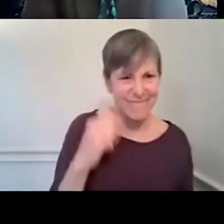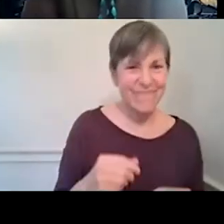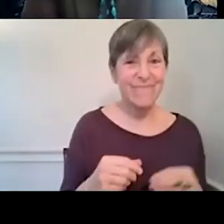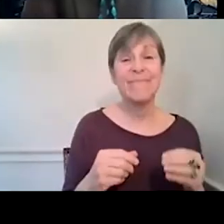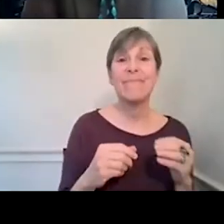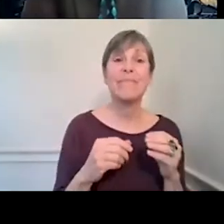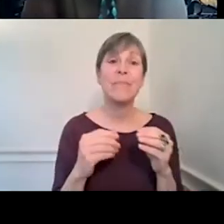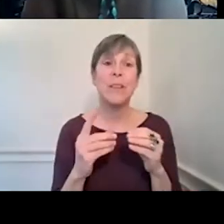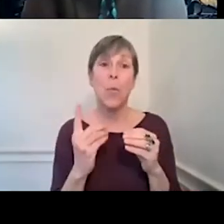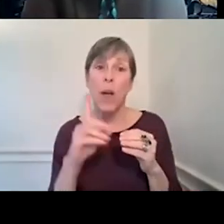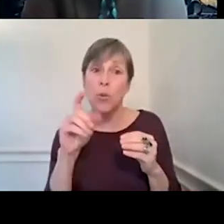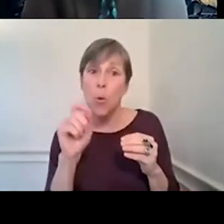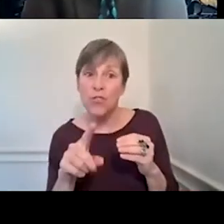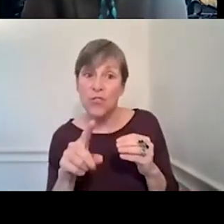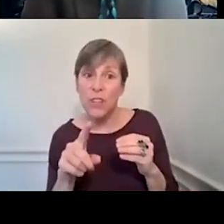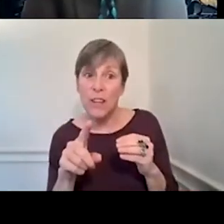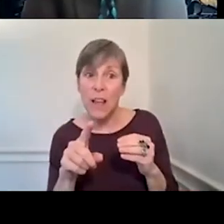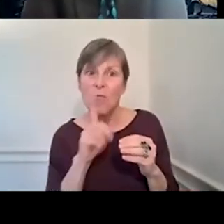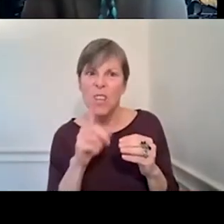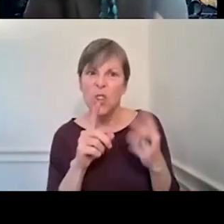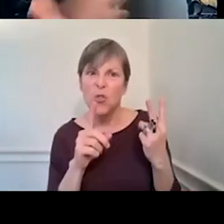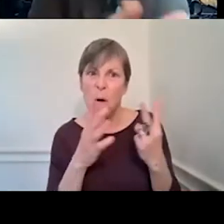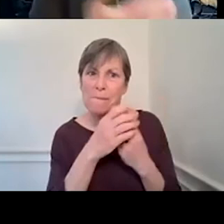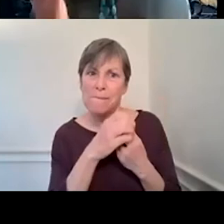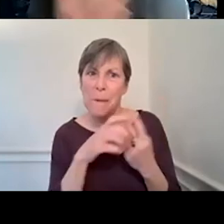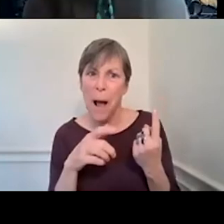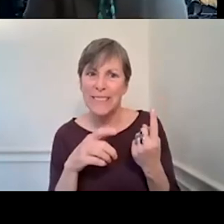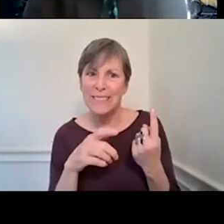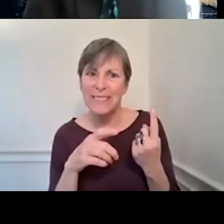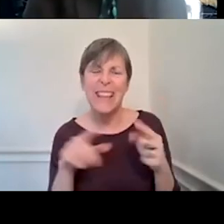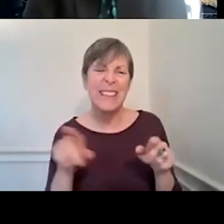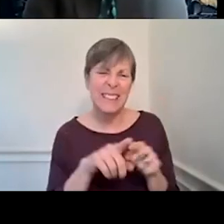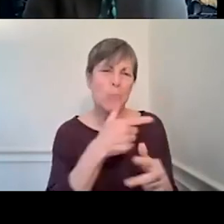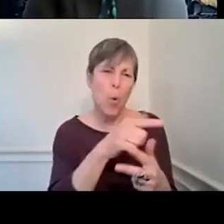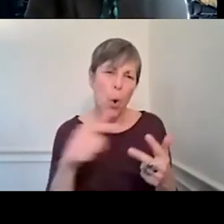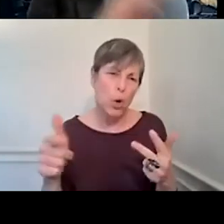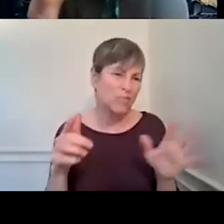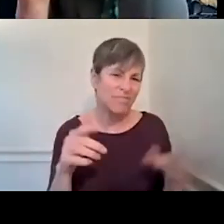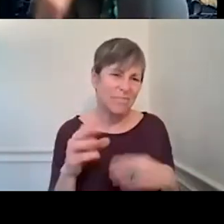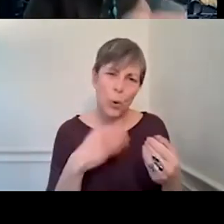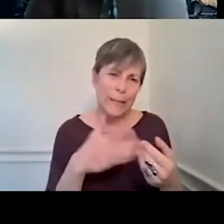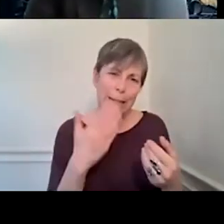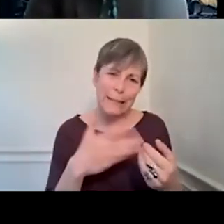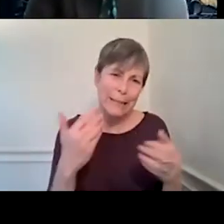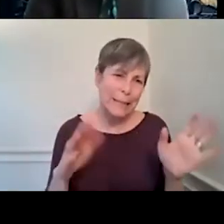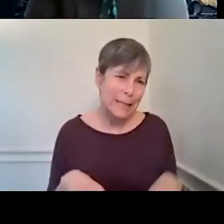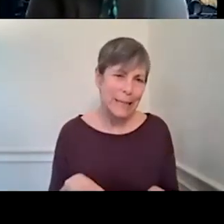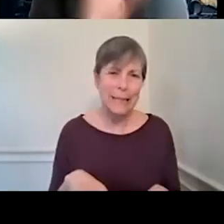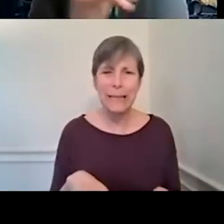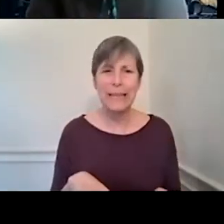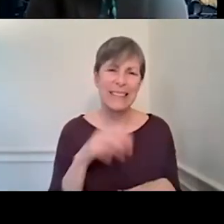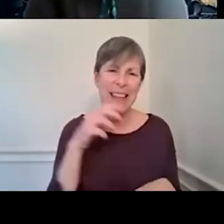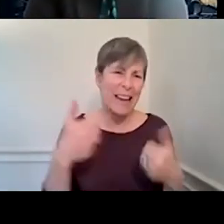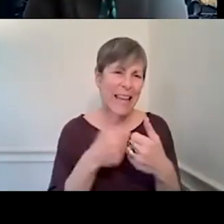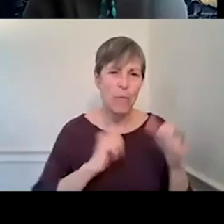be a combination of two questions. And we'll stick with the same order just for simplicity. I shouldn't be doing this random game show thing